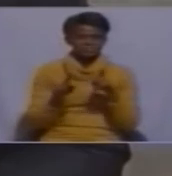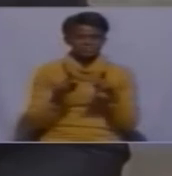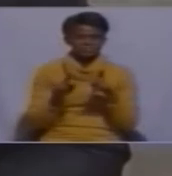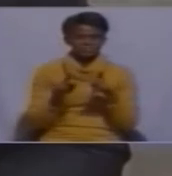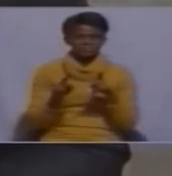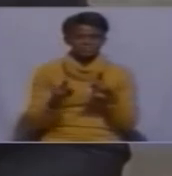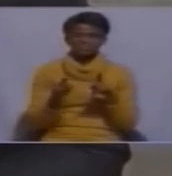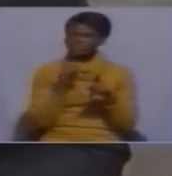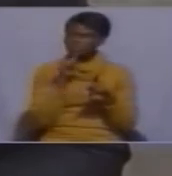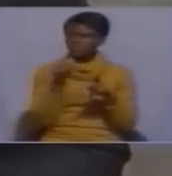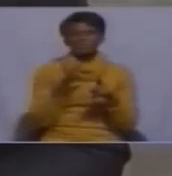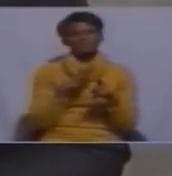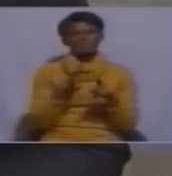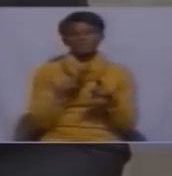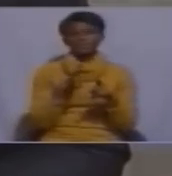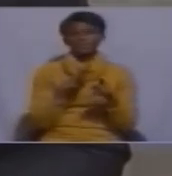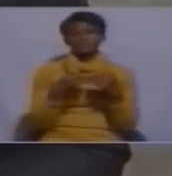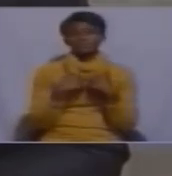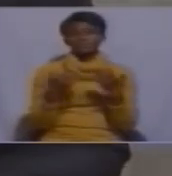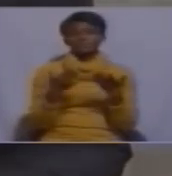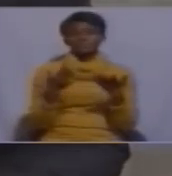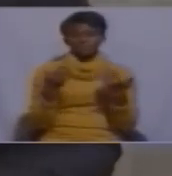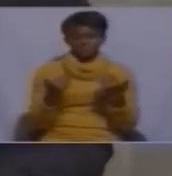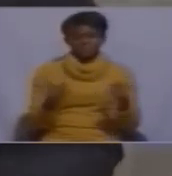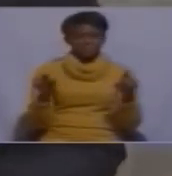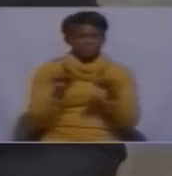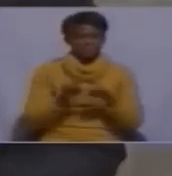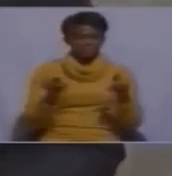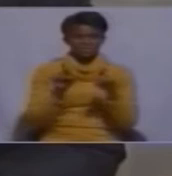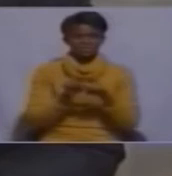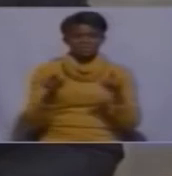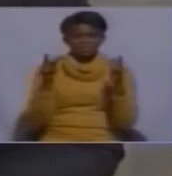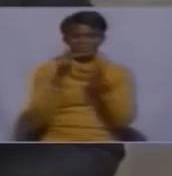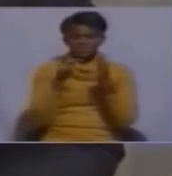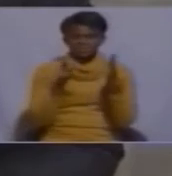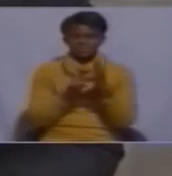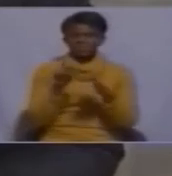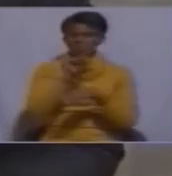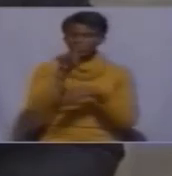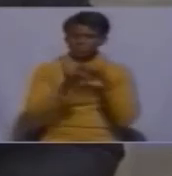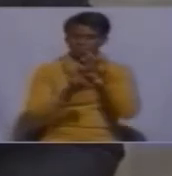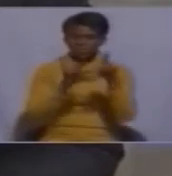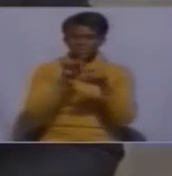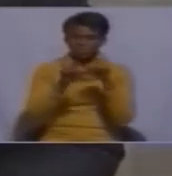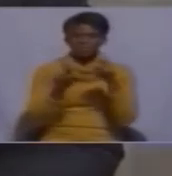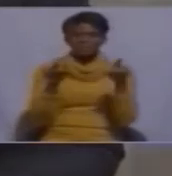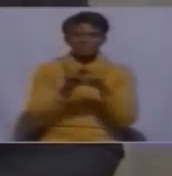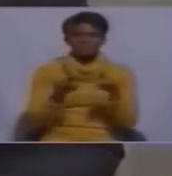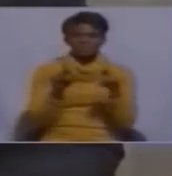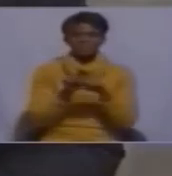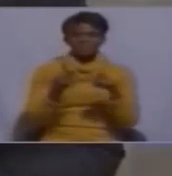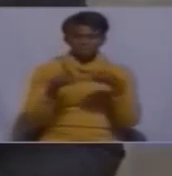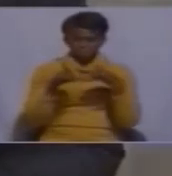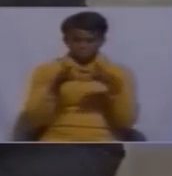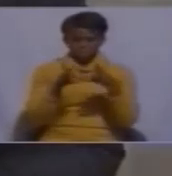exactly entirely correct. The same principle arose, or at least the same question arose when we're talking about the mode of adoption